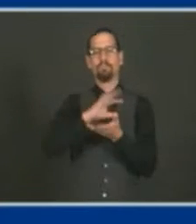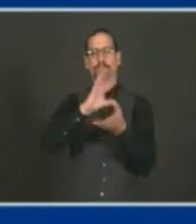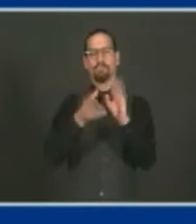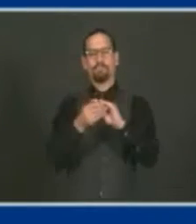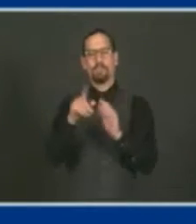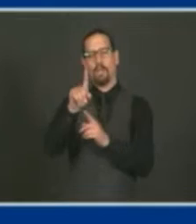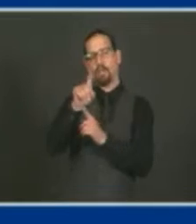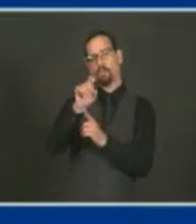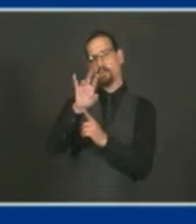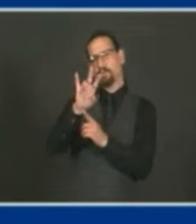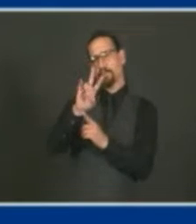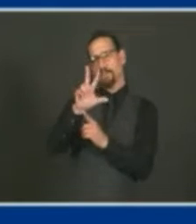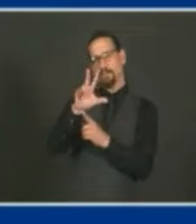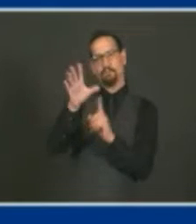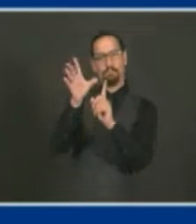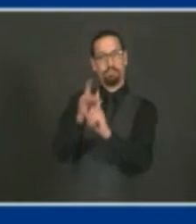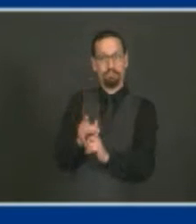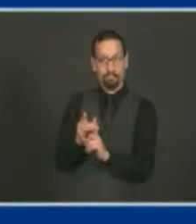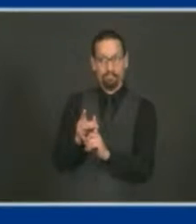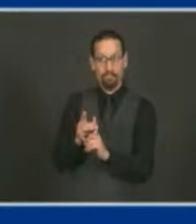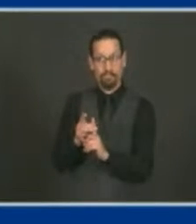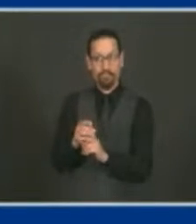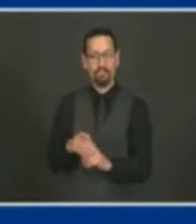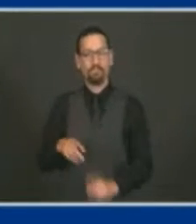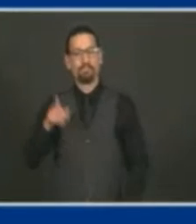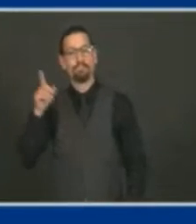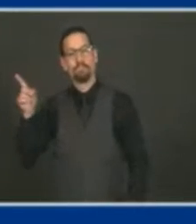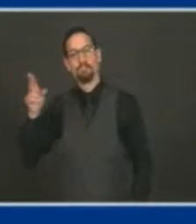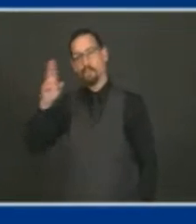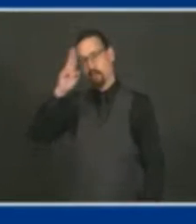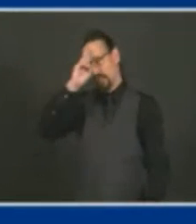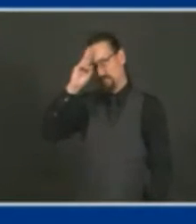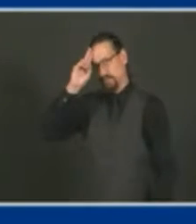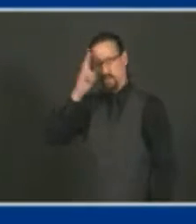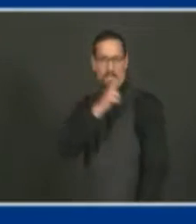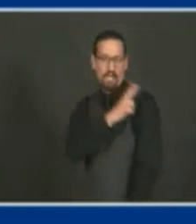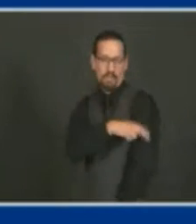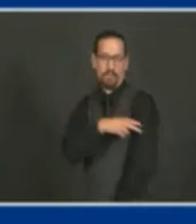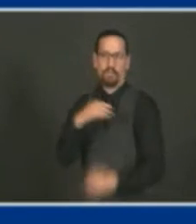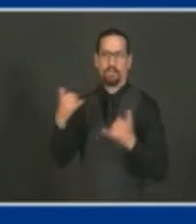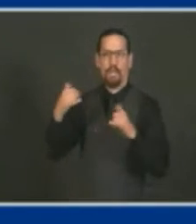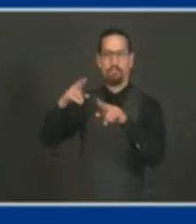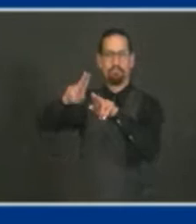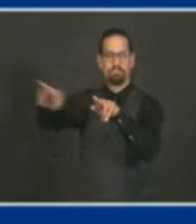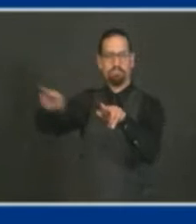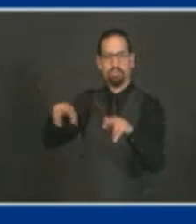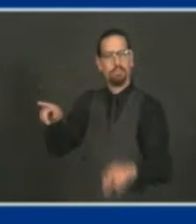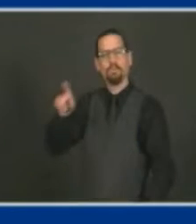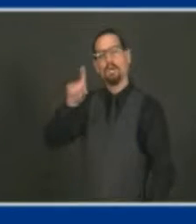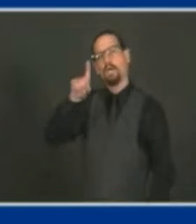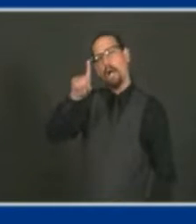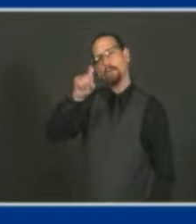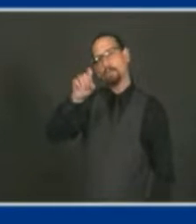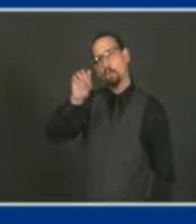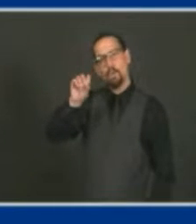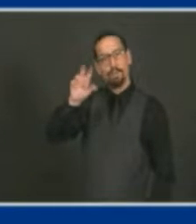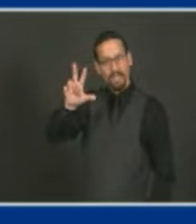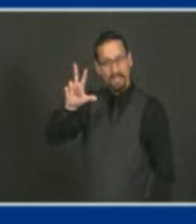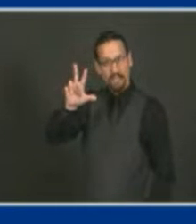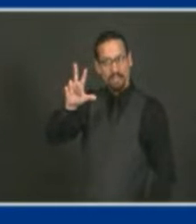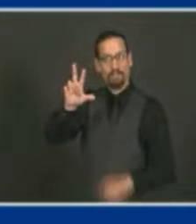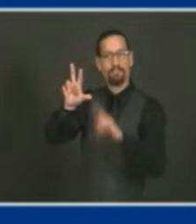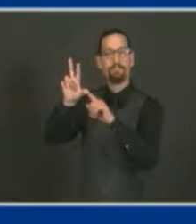There are 103 people currently hospitalized with COVID-19 in Rhode Island. Of these